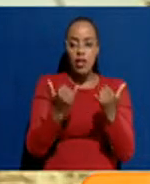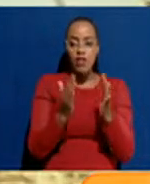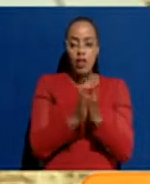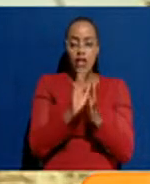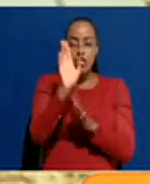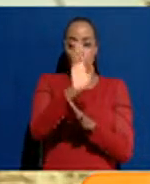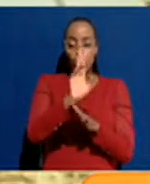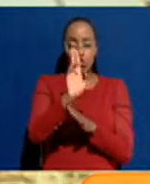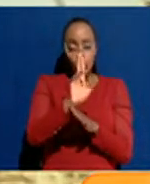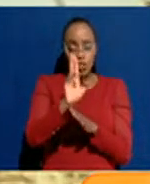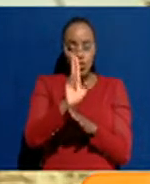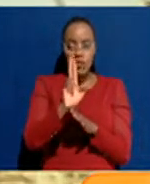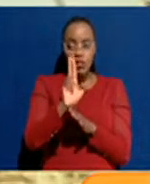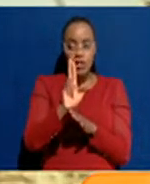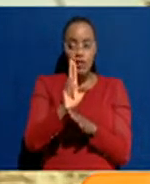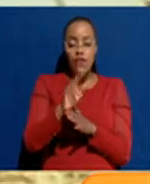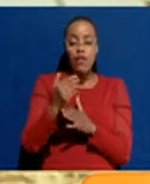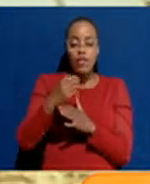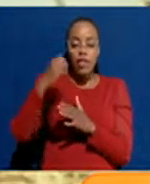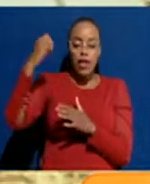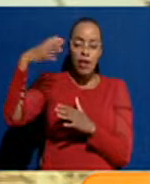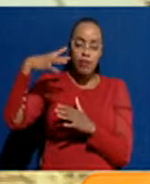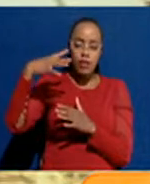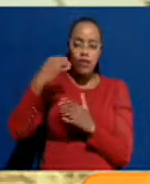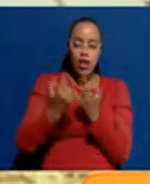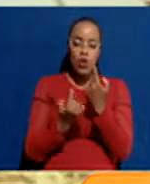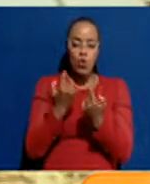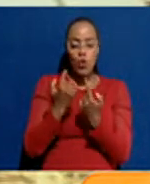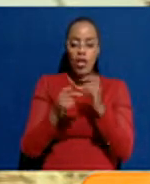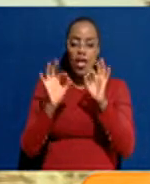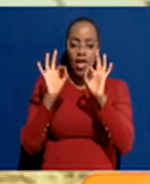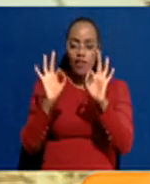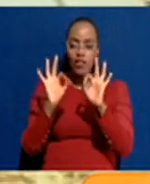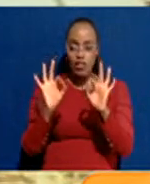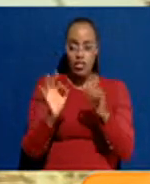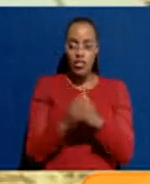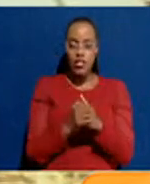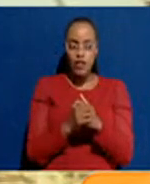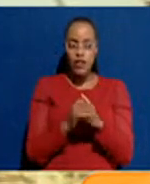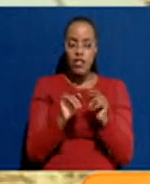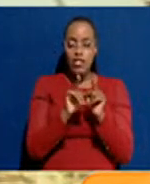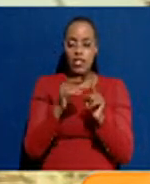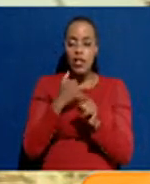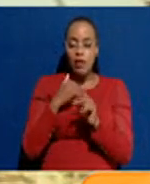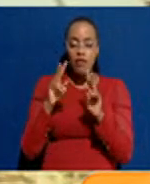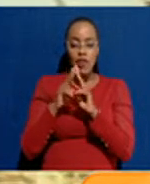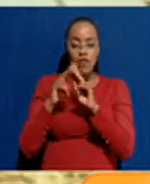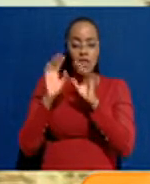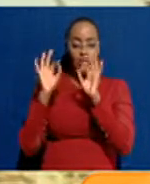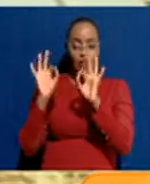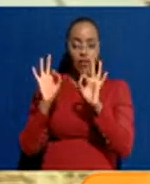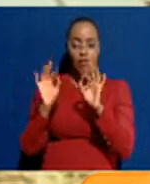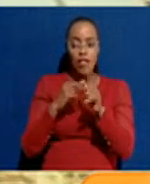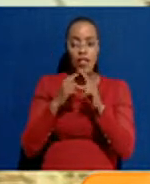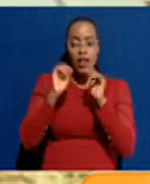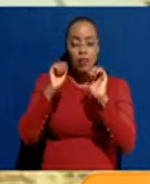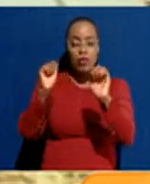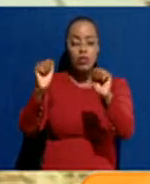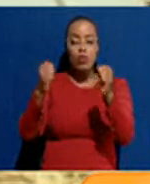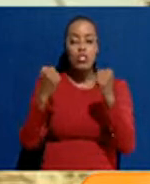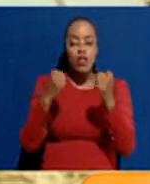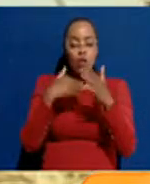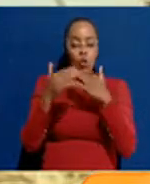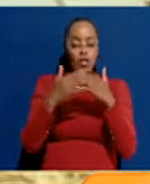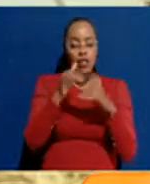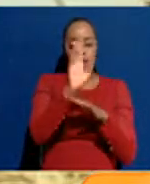use e-cooking are very efficient. Okay. Yeah, they're actually quite efficient. And so they can save what they would have